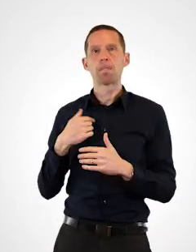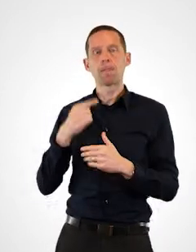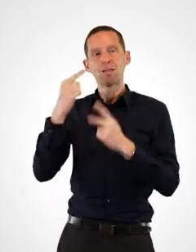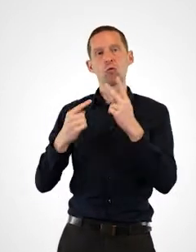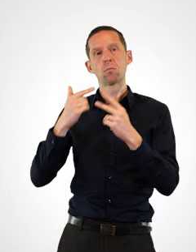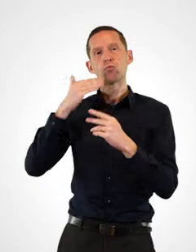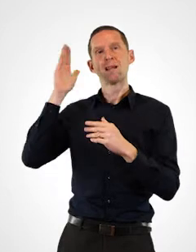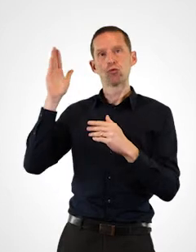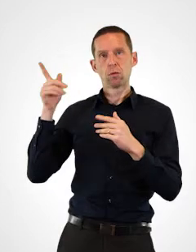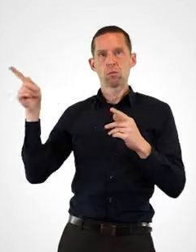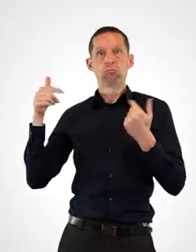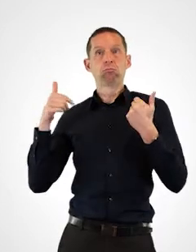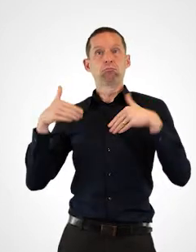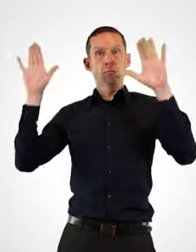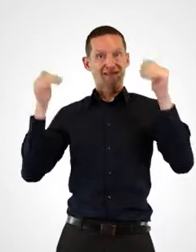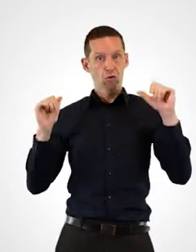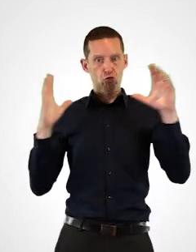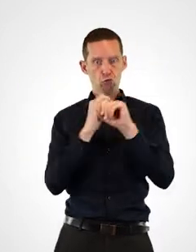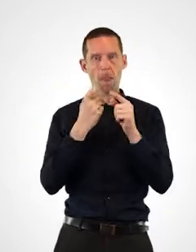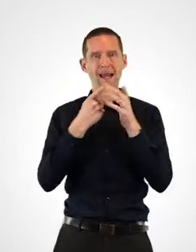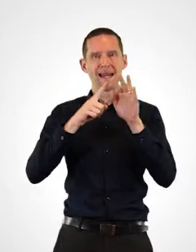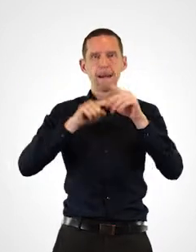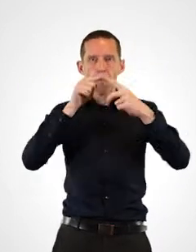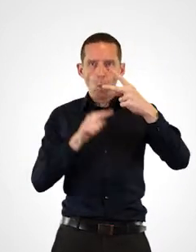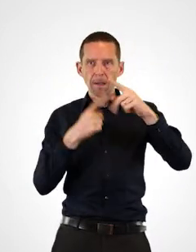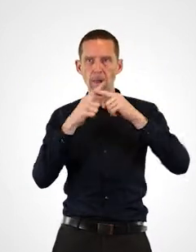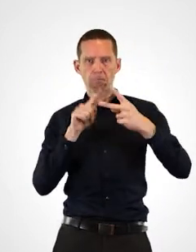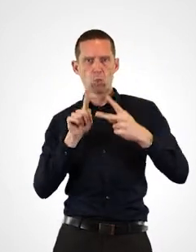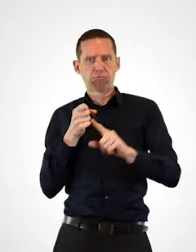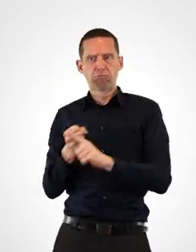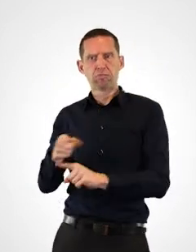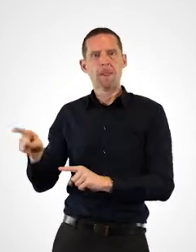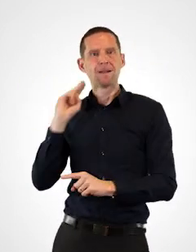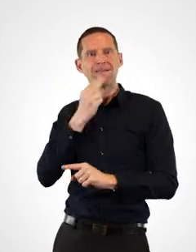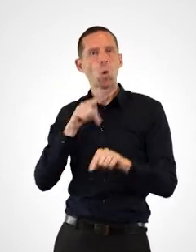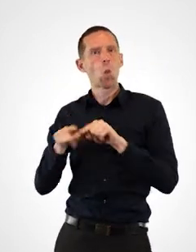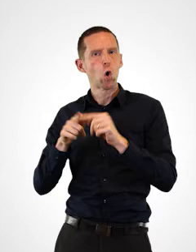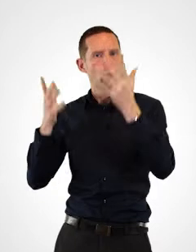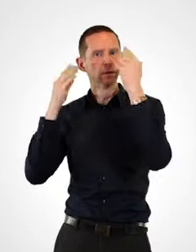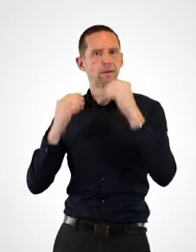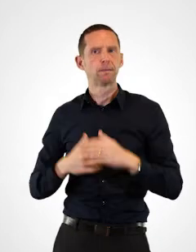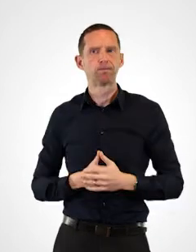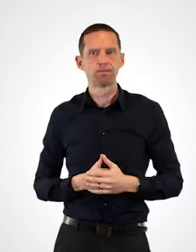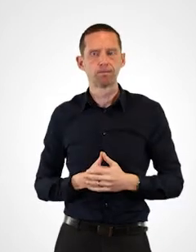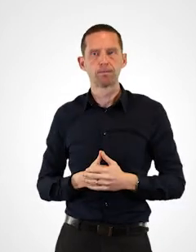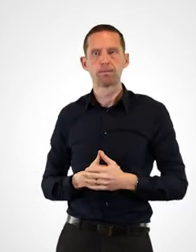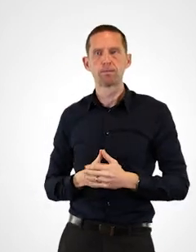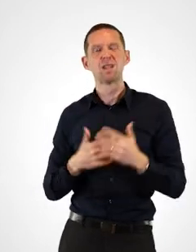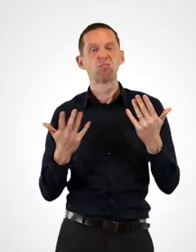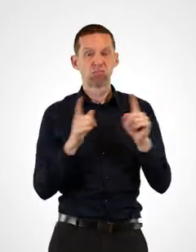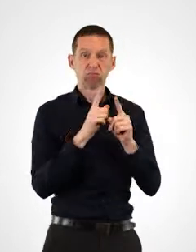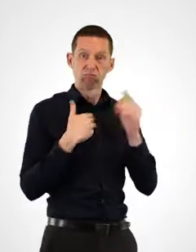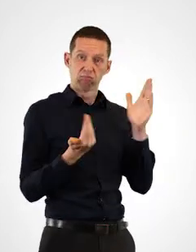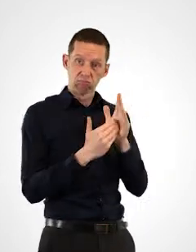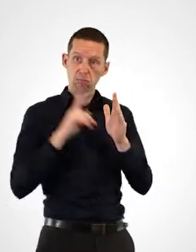with a key point as well as some implications for deaf learners. We've also created a resource pack for you